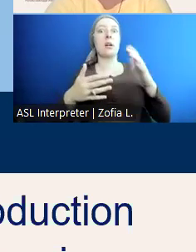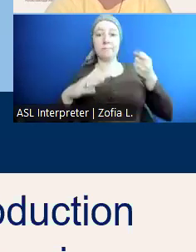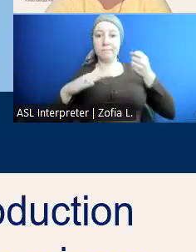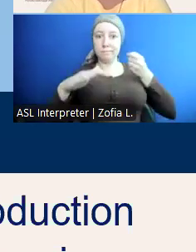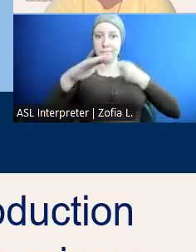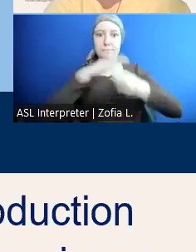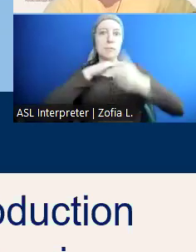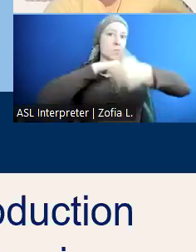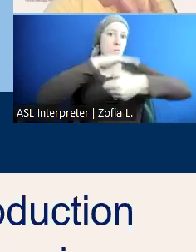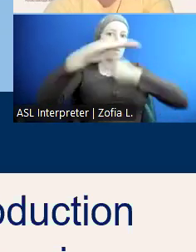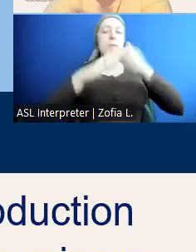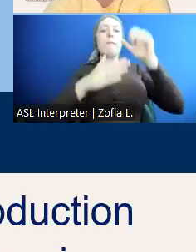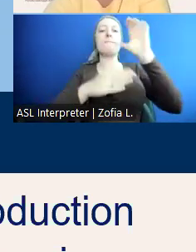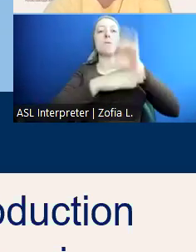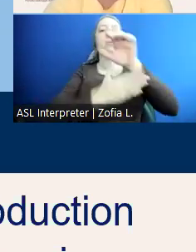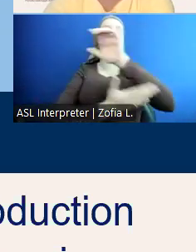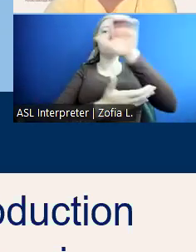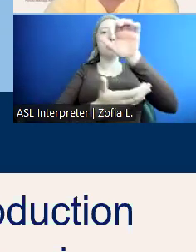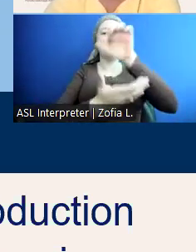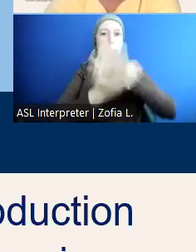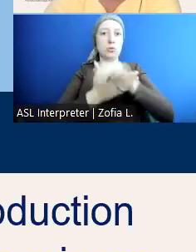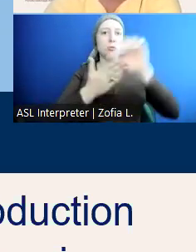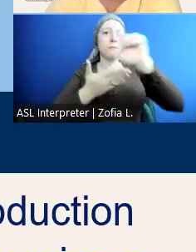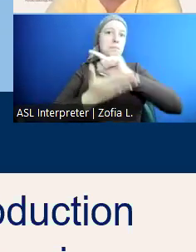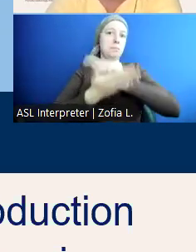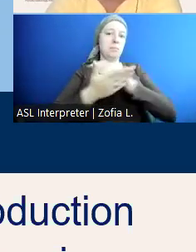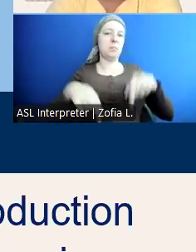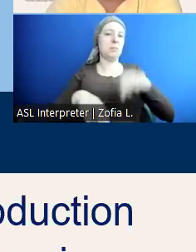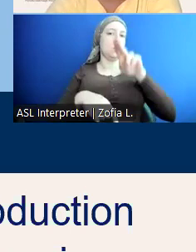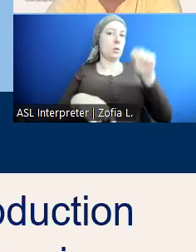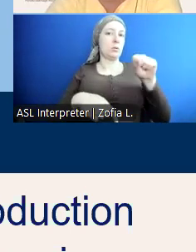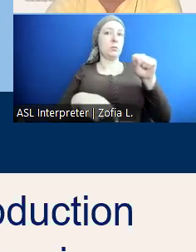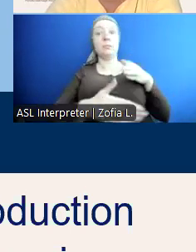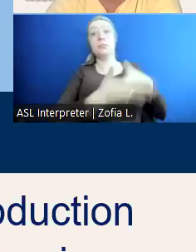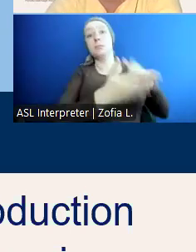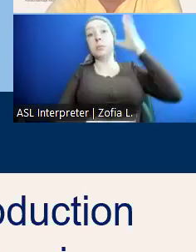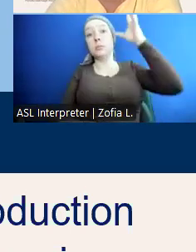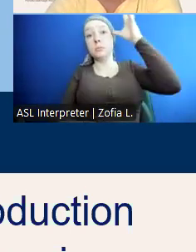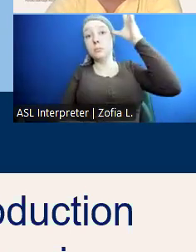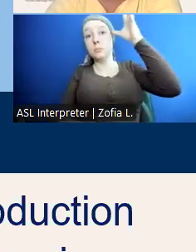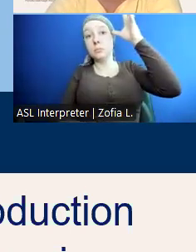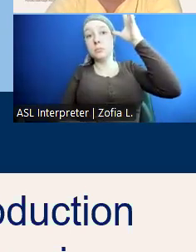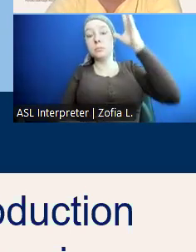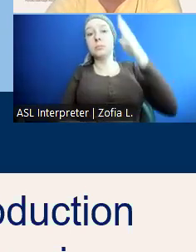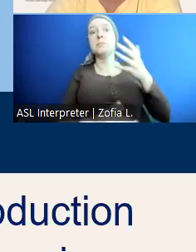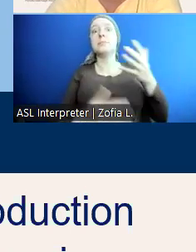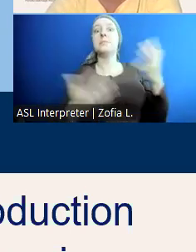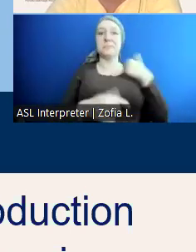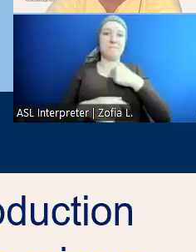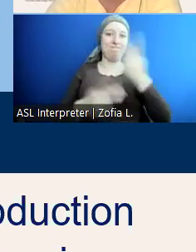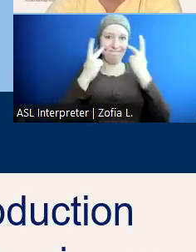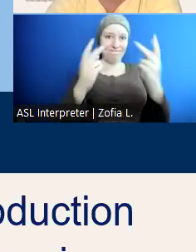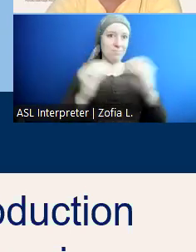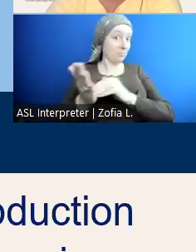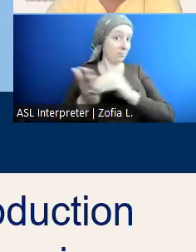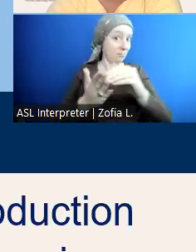criminal statutes in the United States, to be clear, against parents. Instead, what we have seen